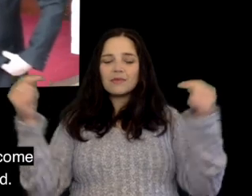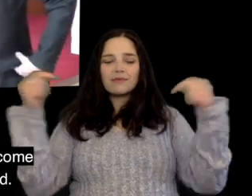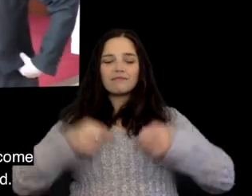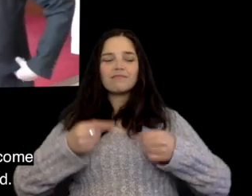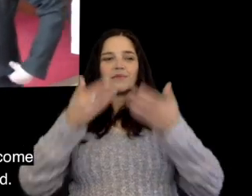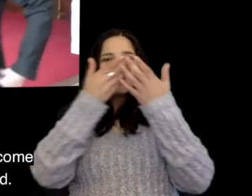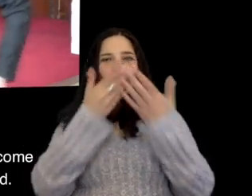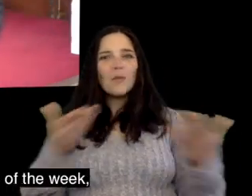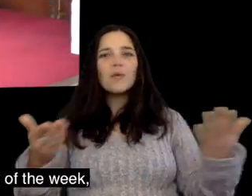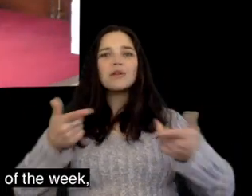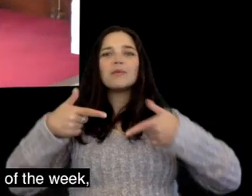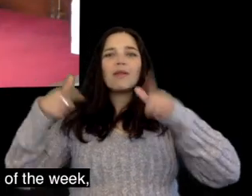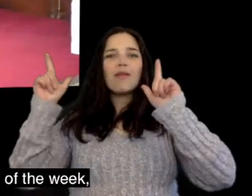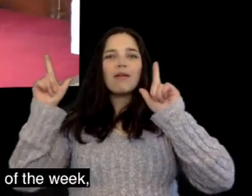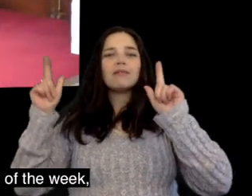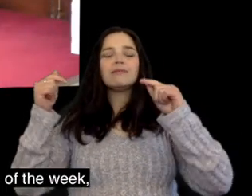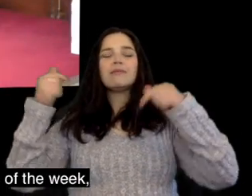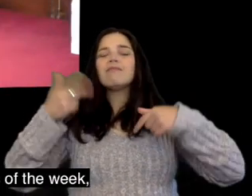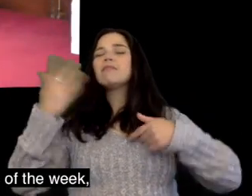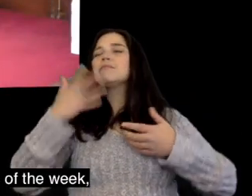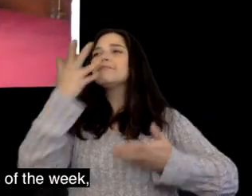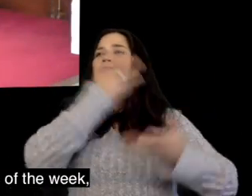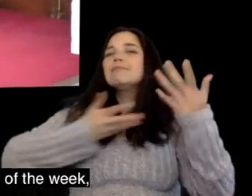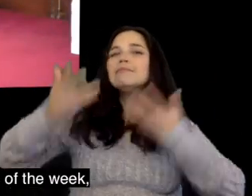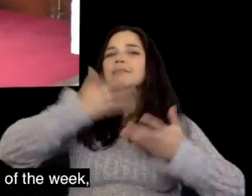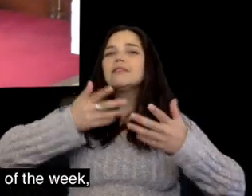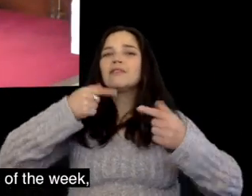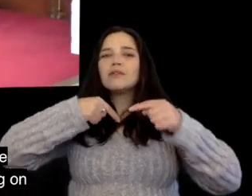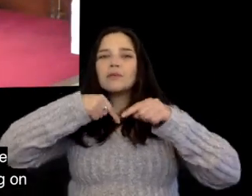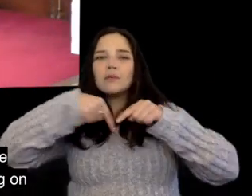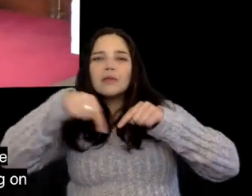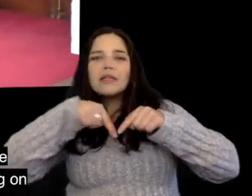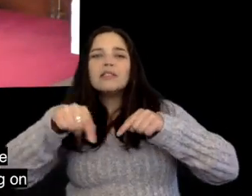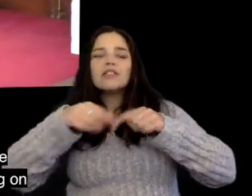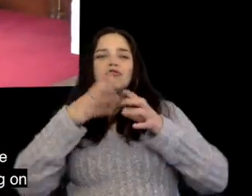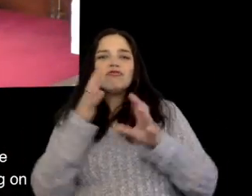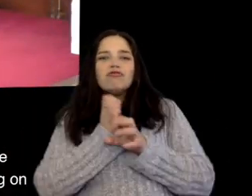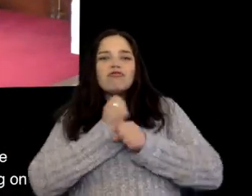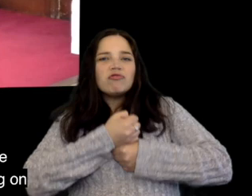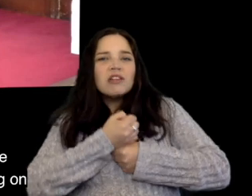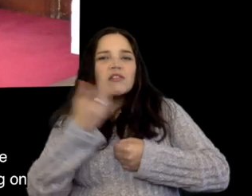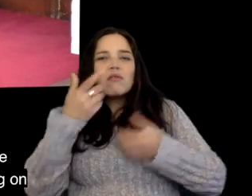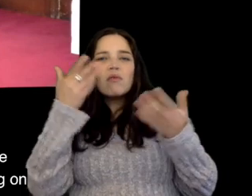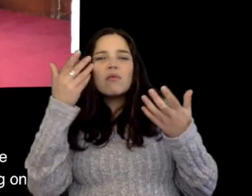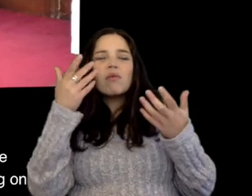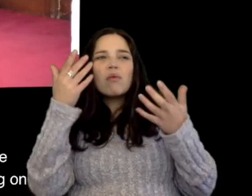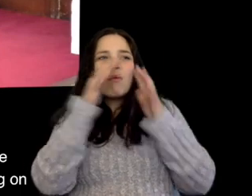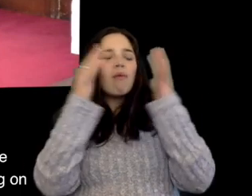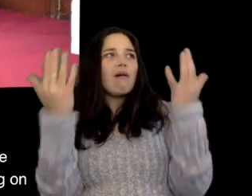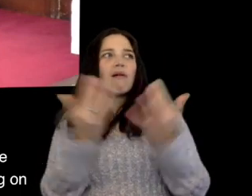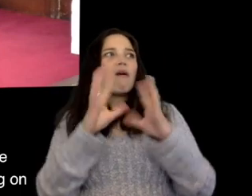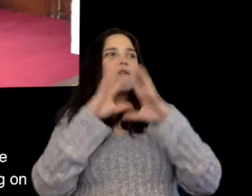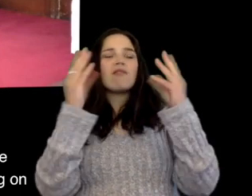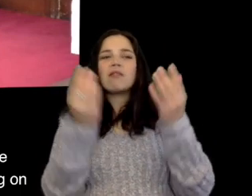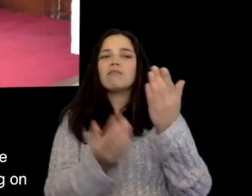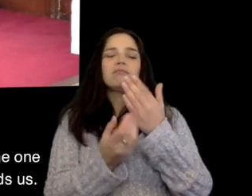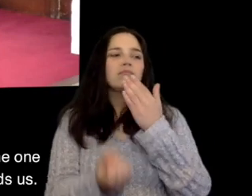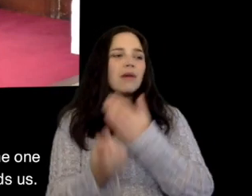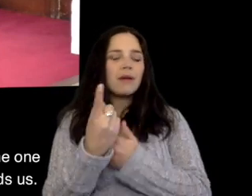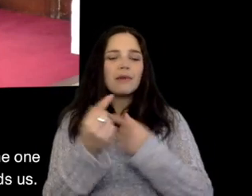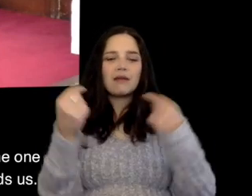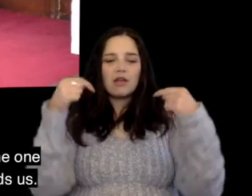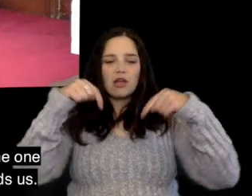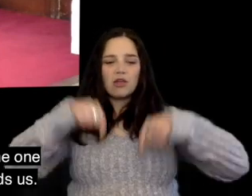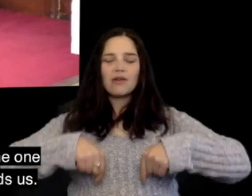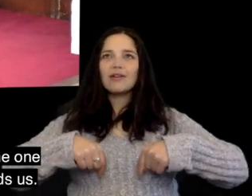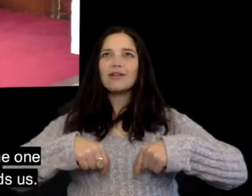the Lord. We come from the busyness of the week, the stresses of the world, all that's going on, into